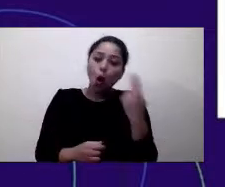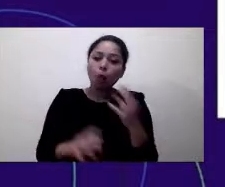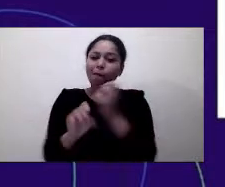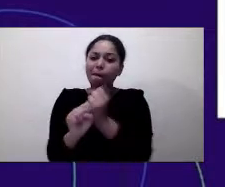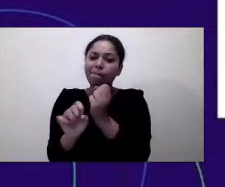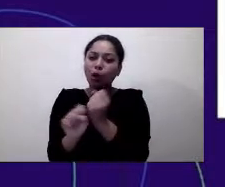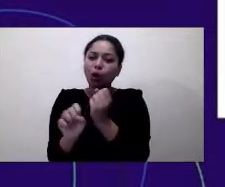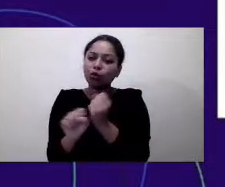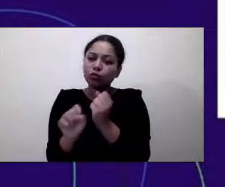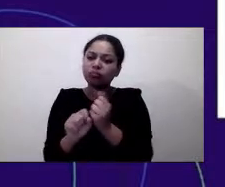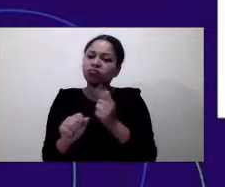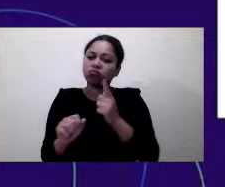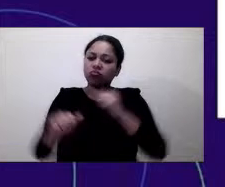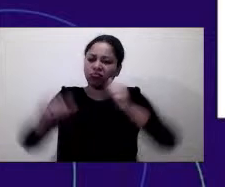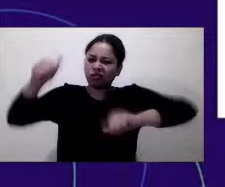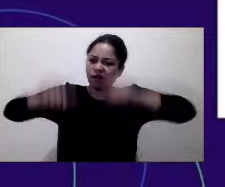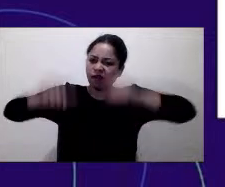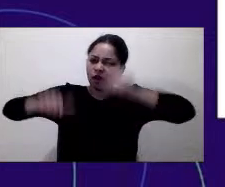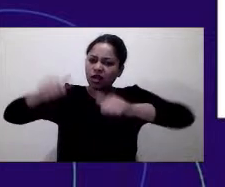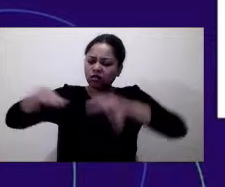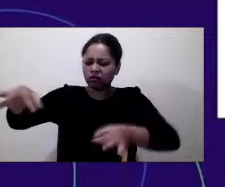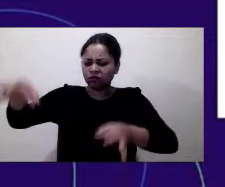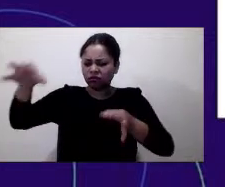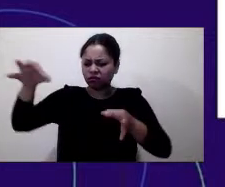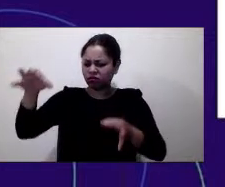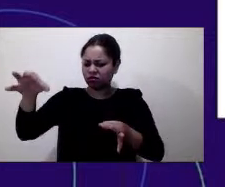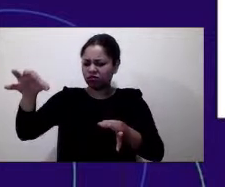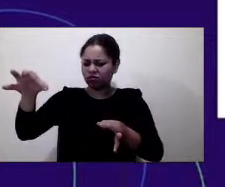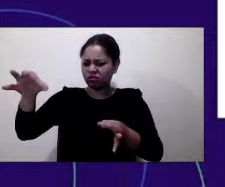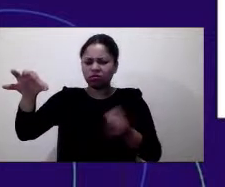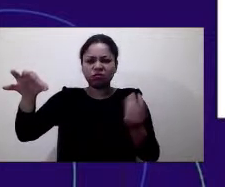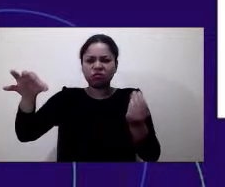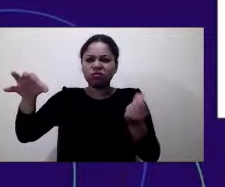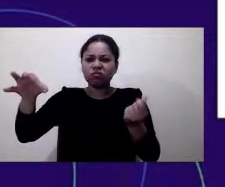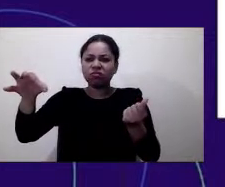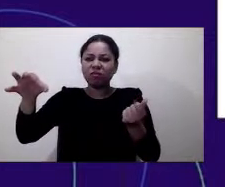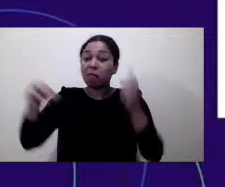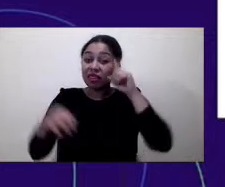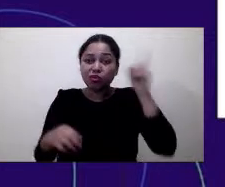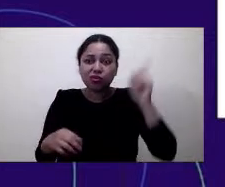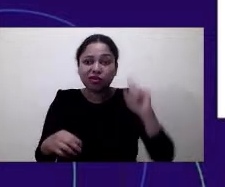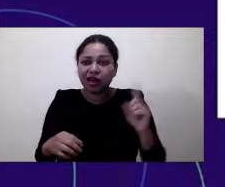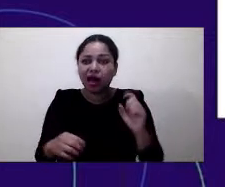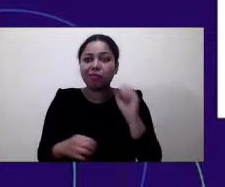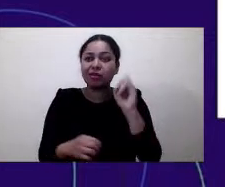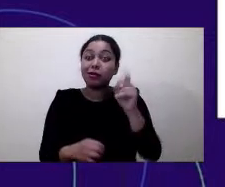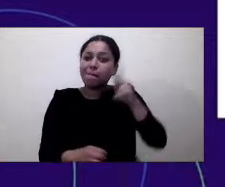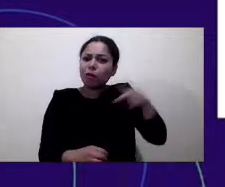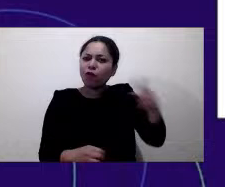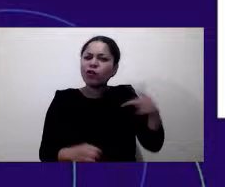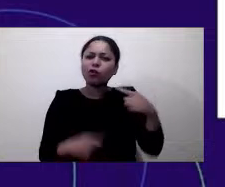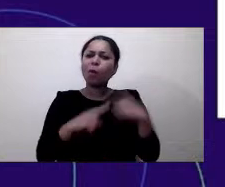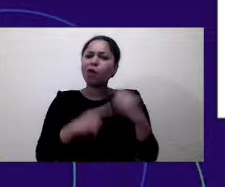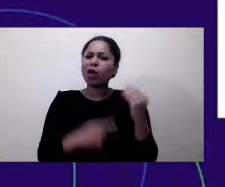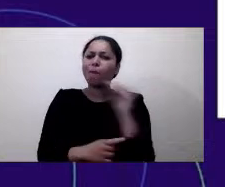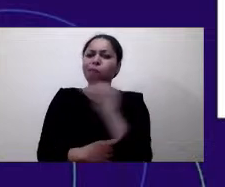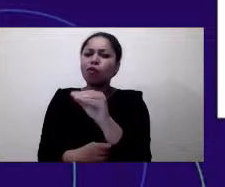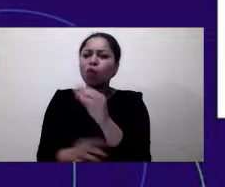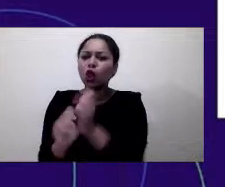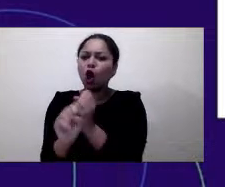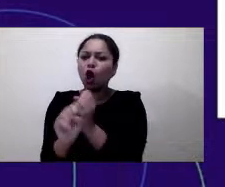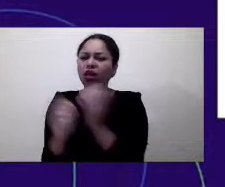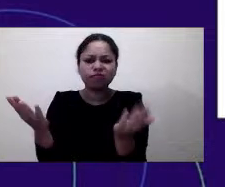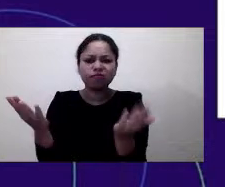a project, but you were not sure how the teacher arrived at that grade, right?